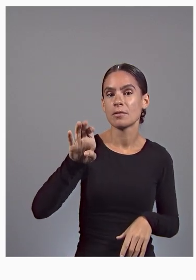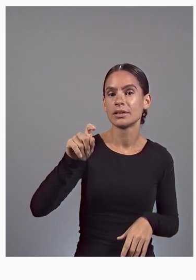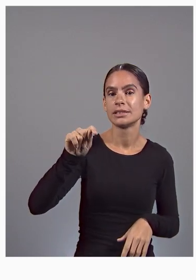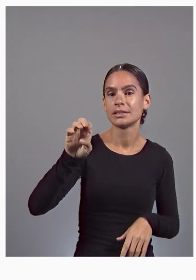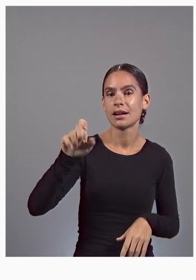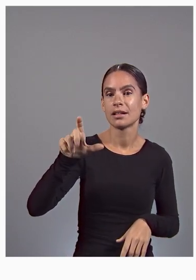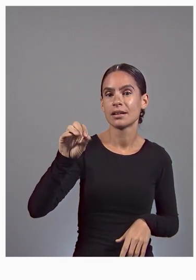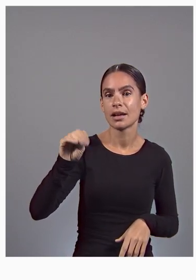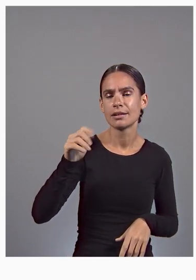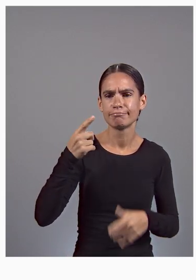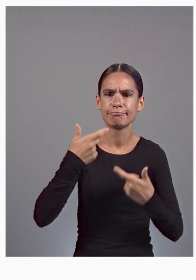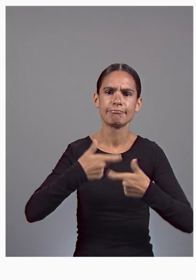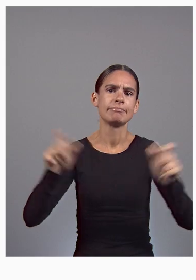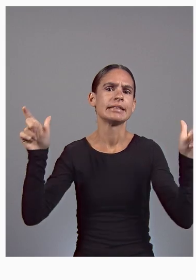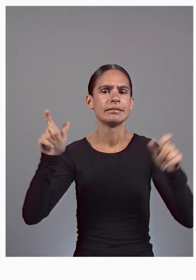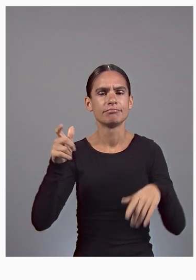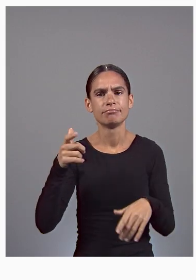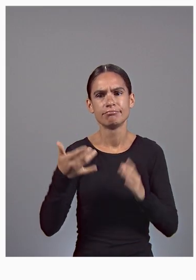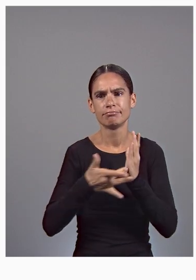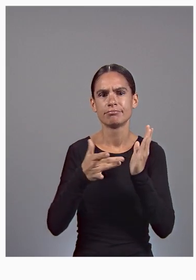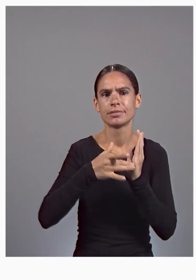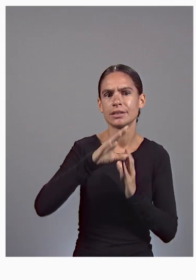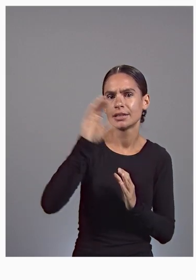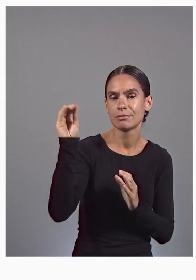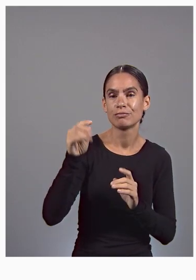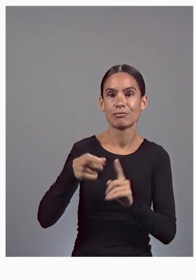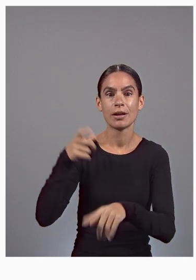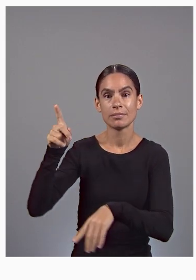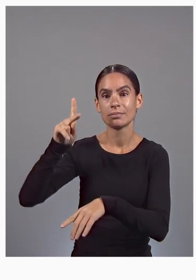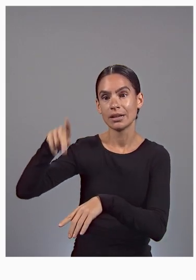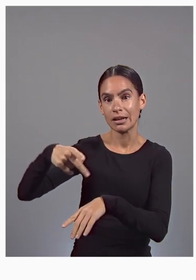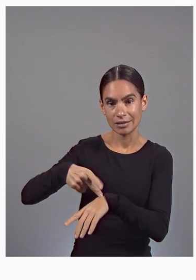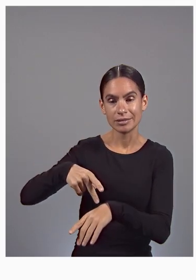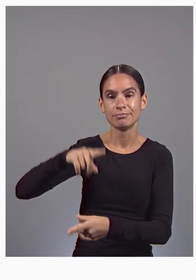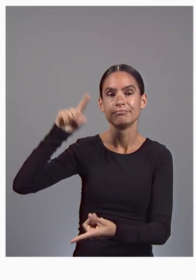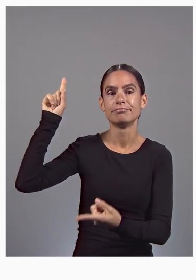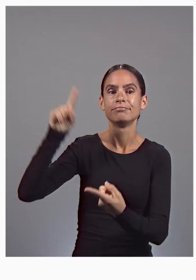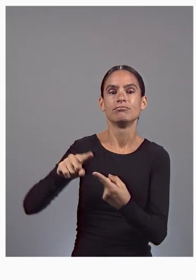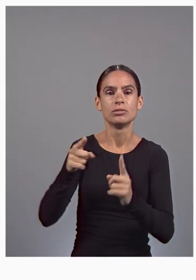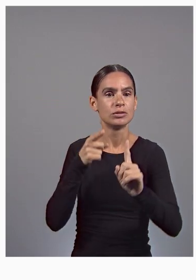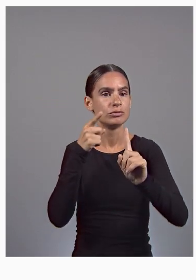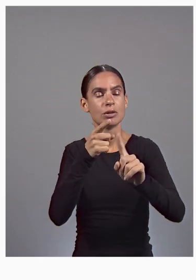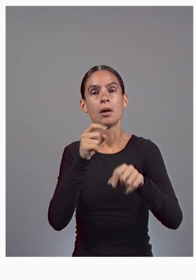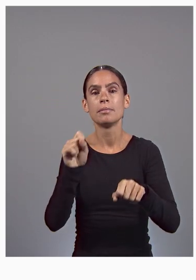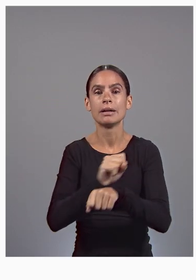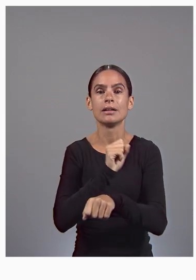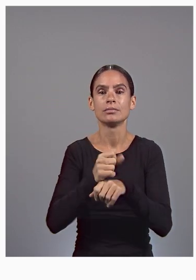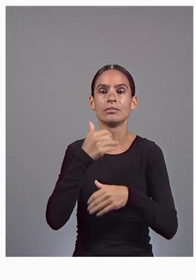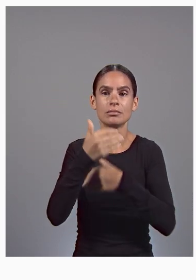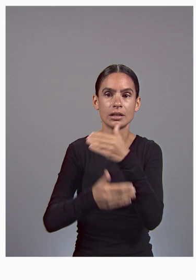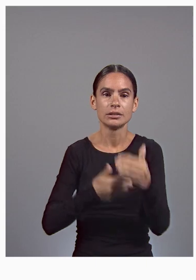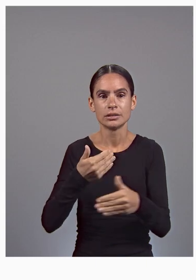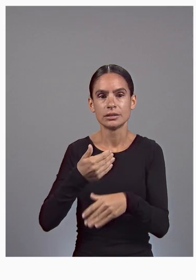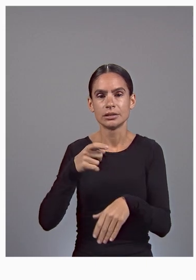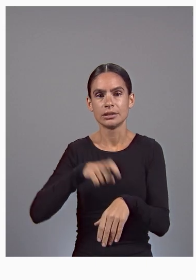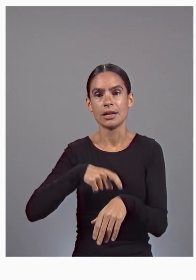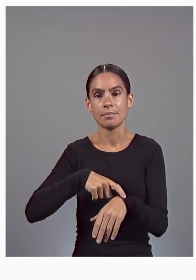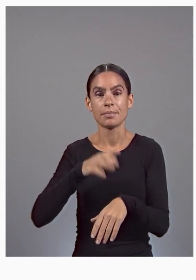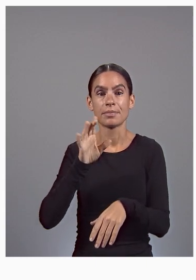Philippines, reduced targeted business process turnaround time by 80% through experiences built by their citizen